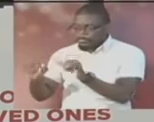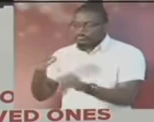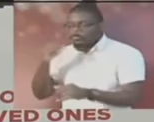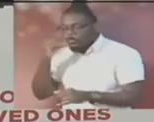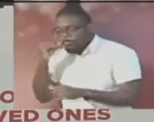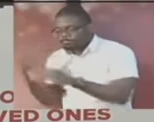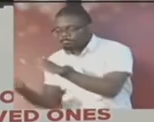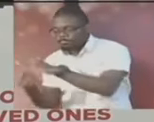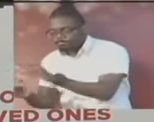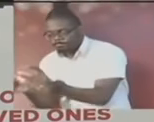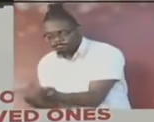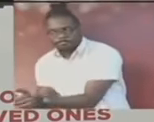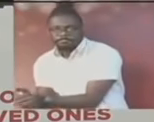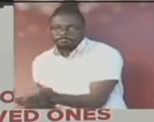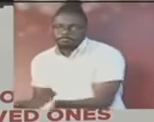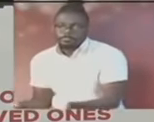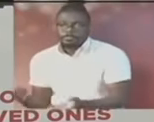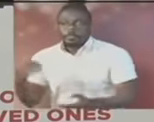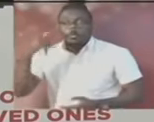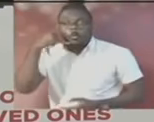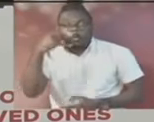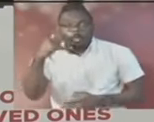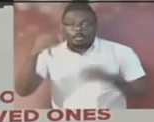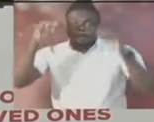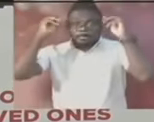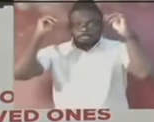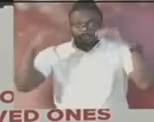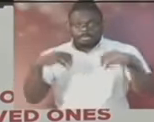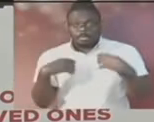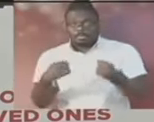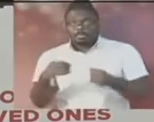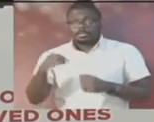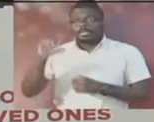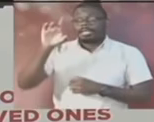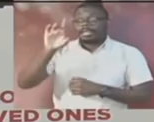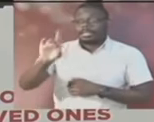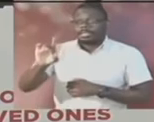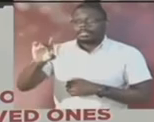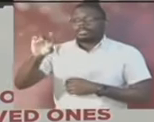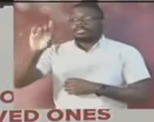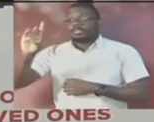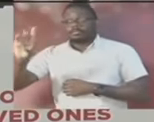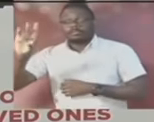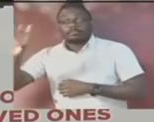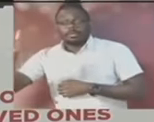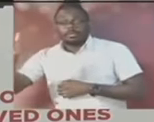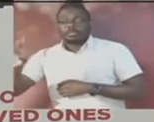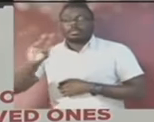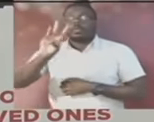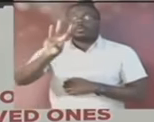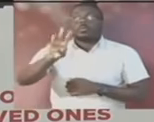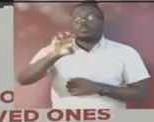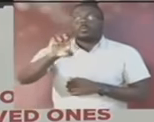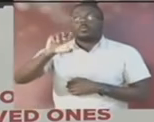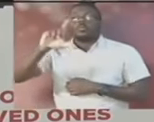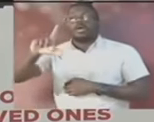contact the Ministry of Health, 877-WELL, 800-WELL. You need to be tested. The Ministry of